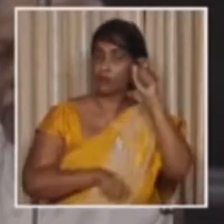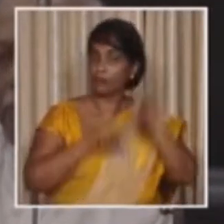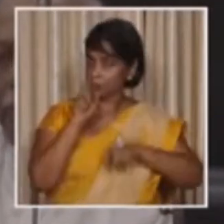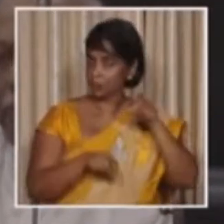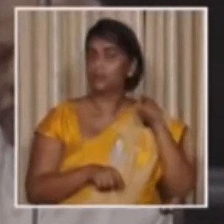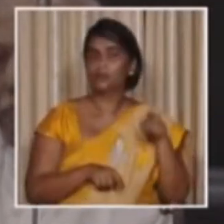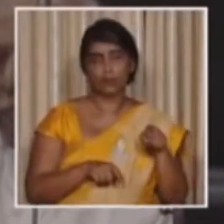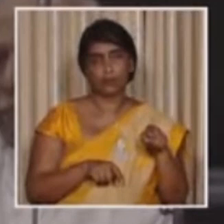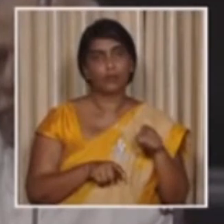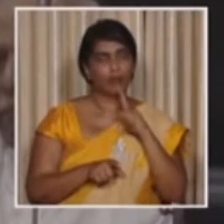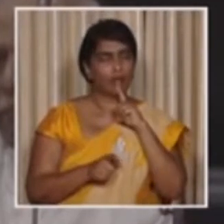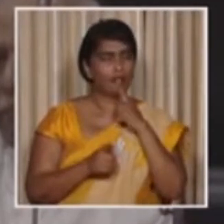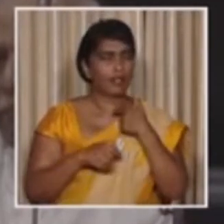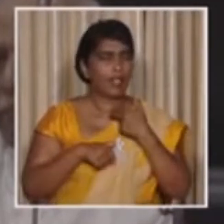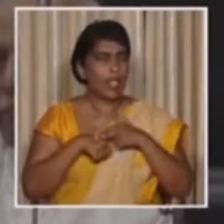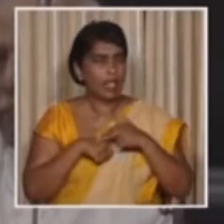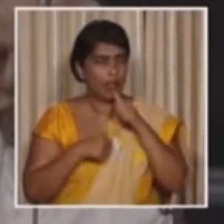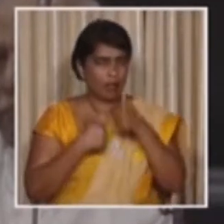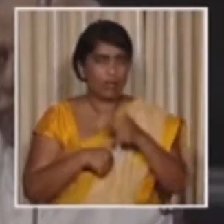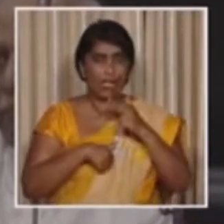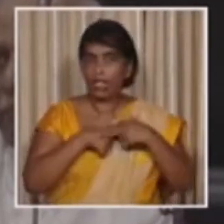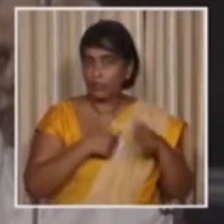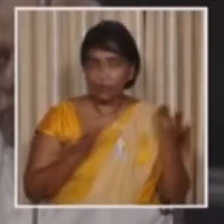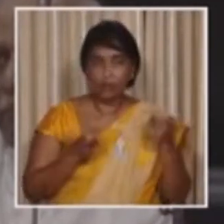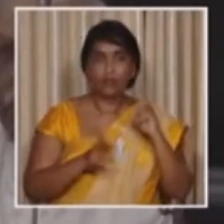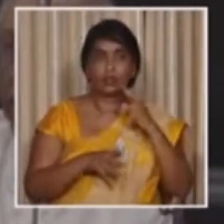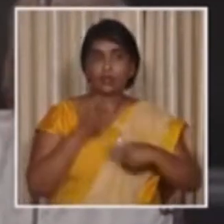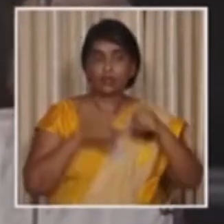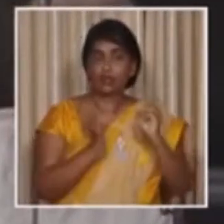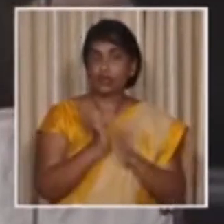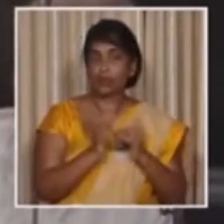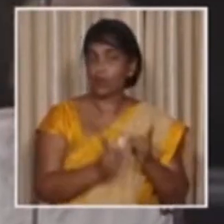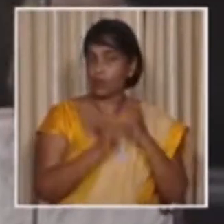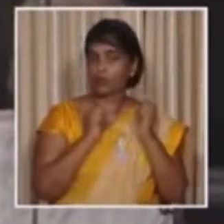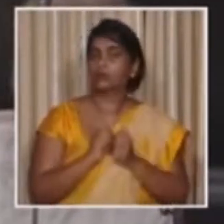cause to cooperate with the commission so if there are no election why should they cooperate